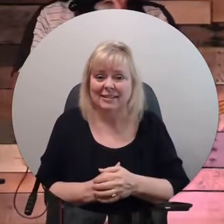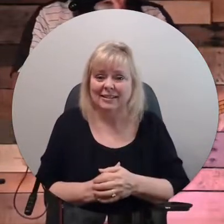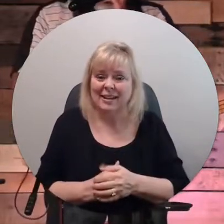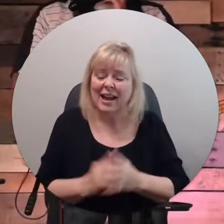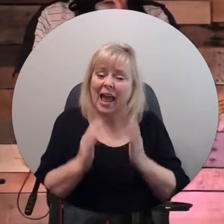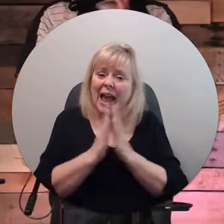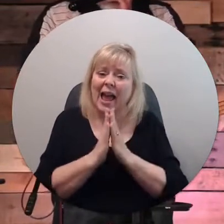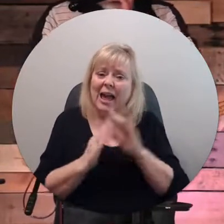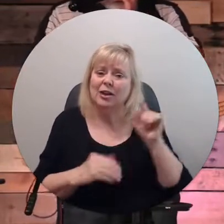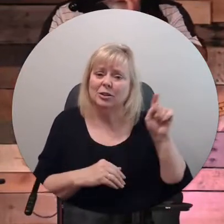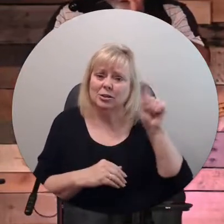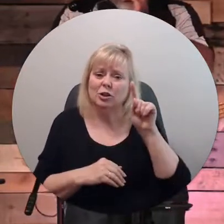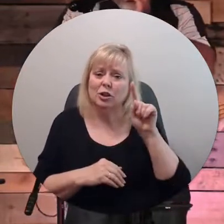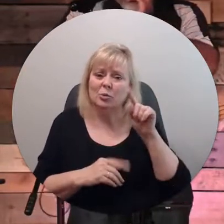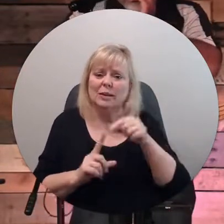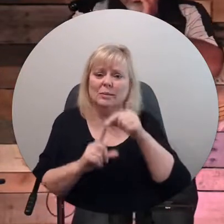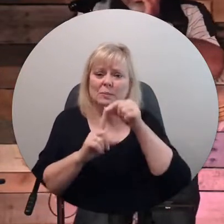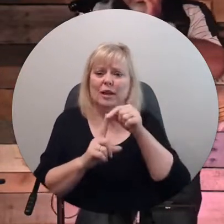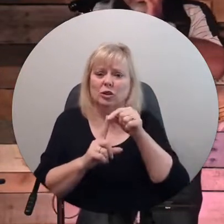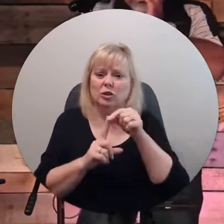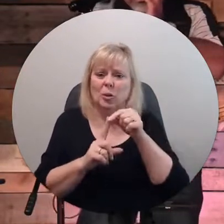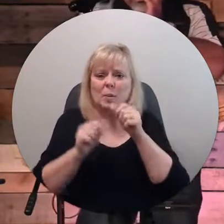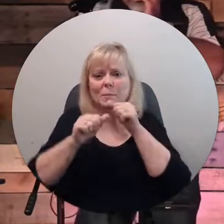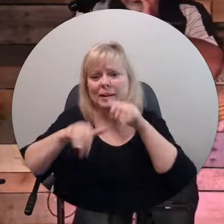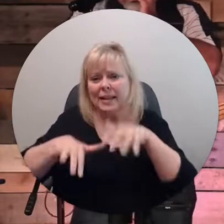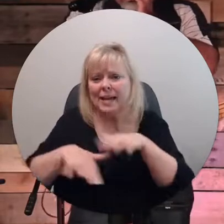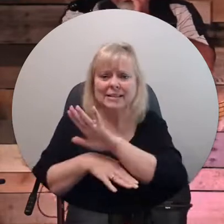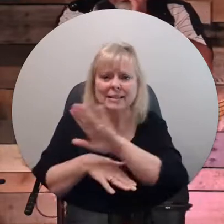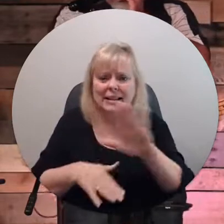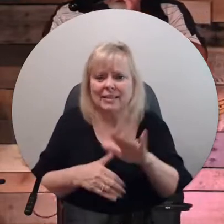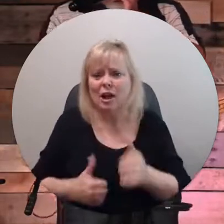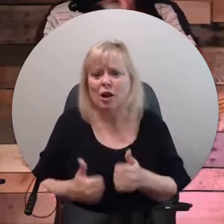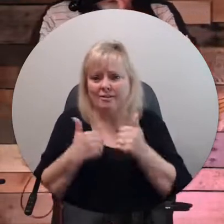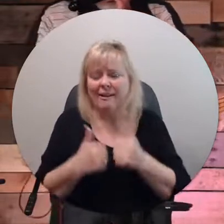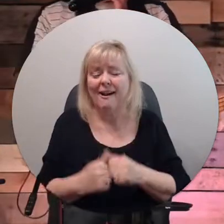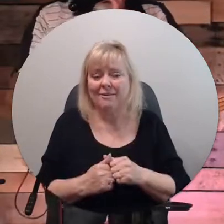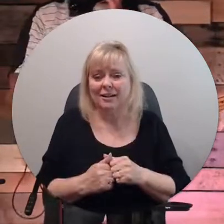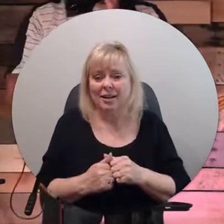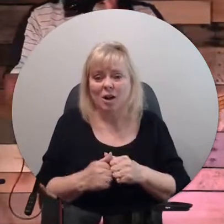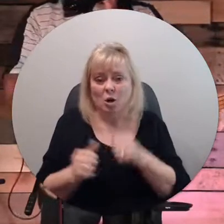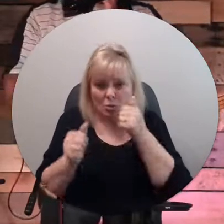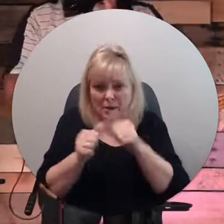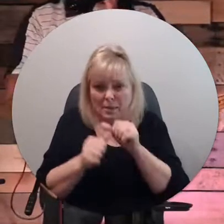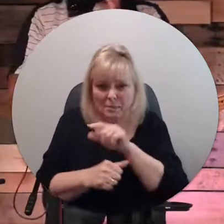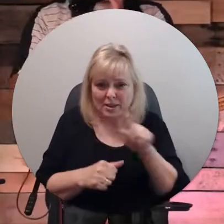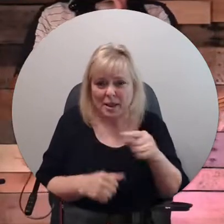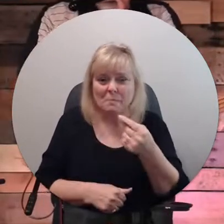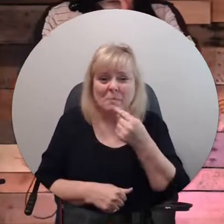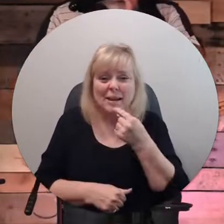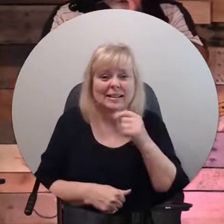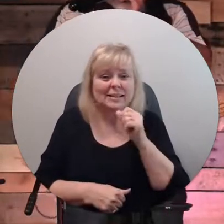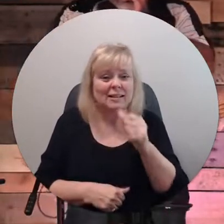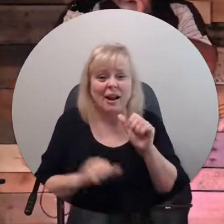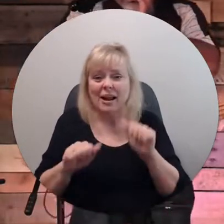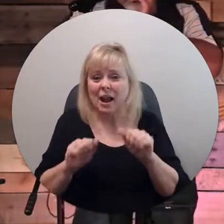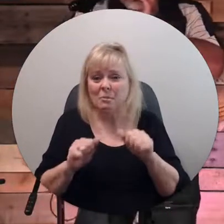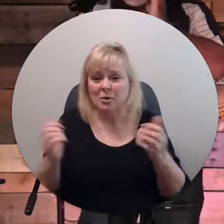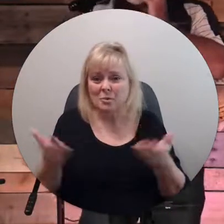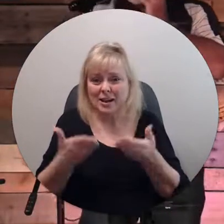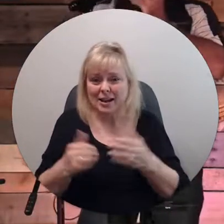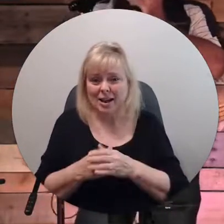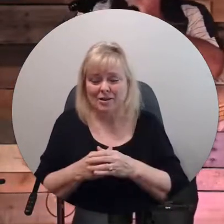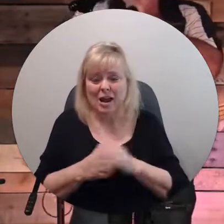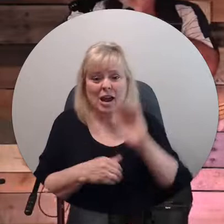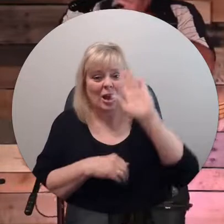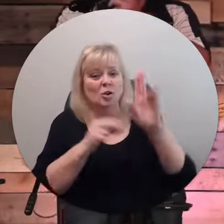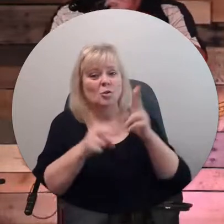put a special measure of blessing in their life. We remember them and we miss them for not being able to be with us. It's in your name that we pray today.